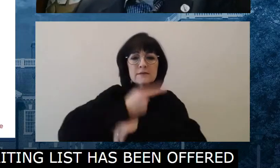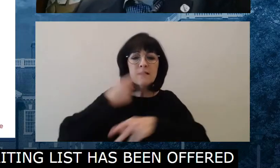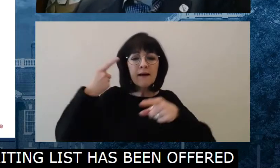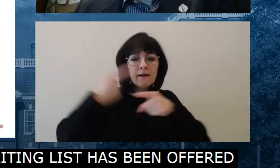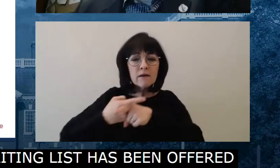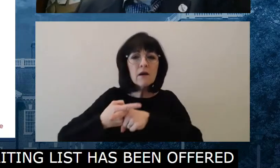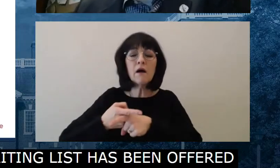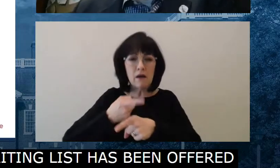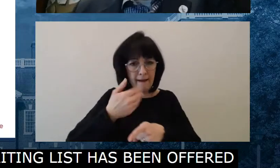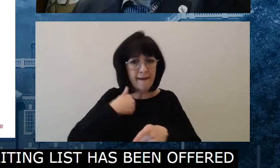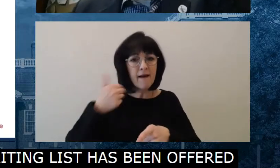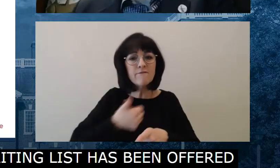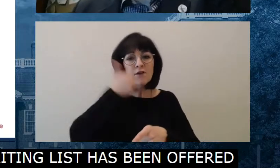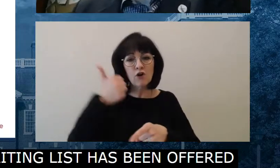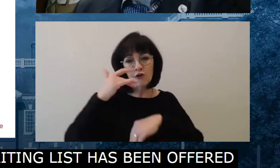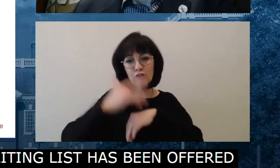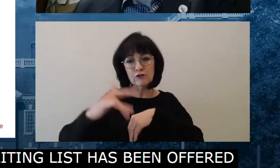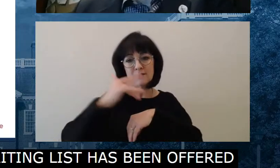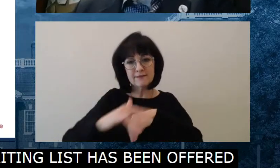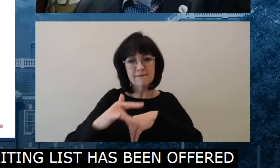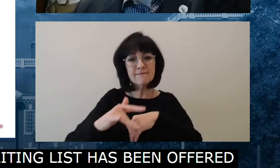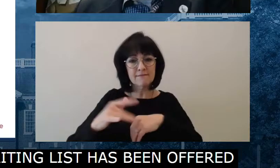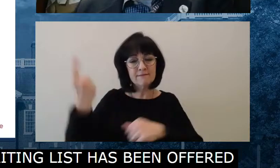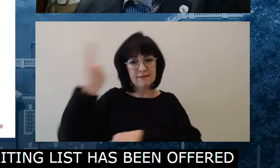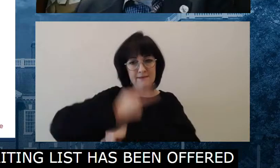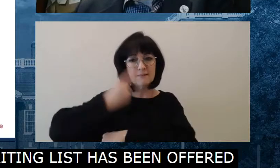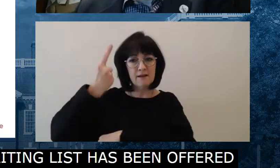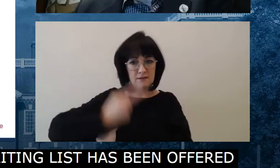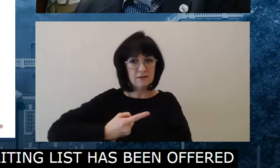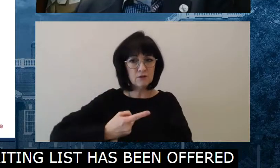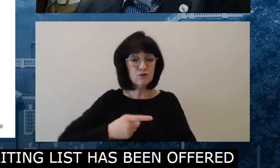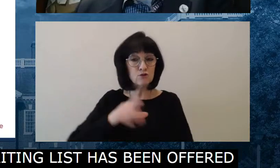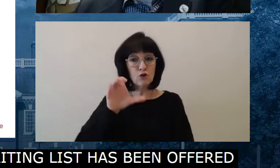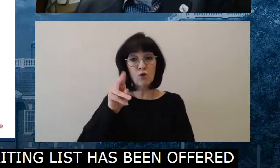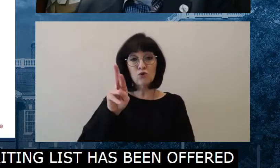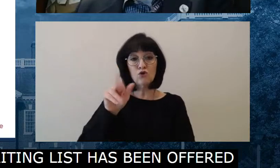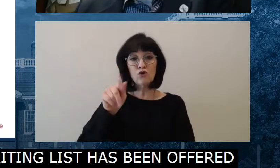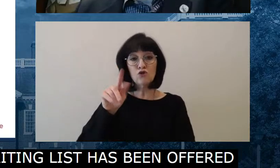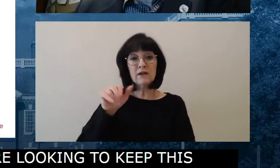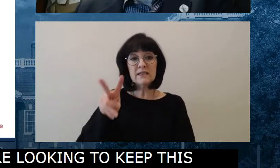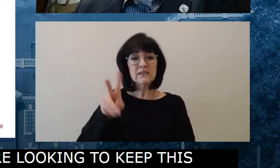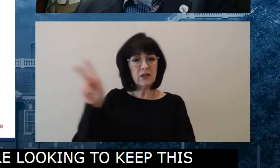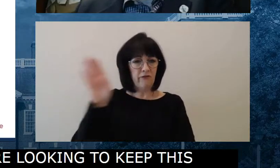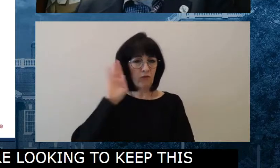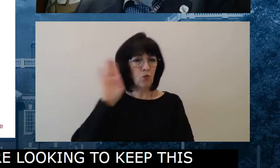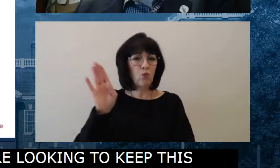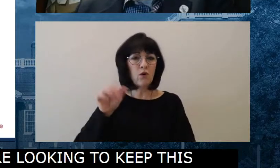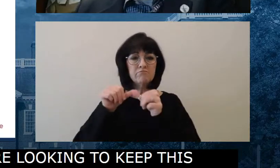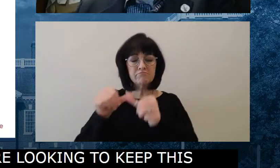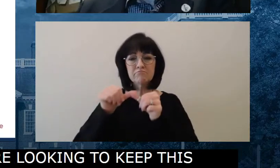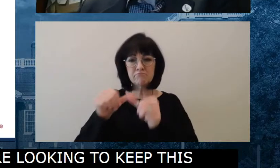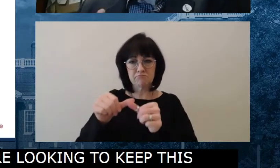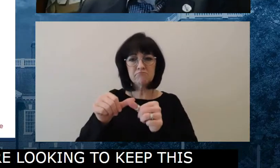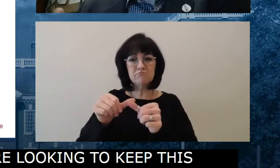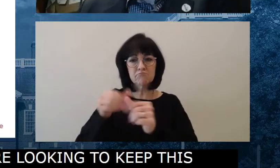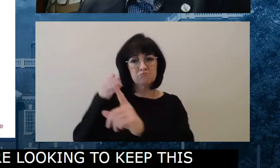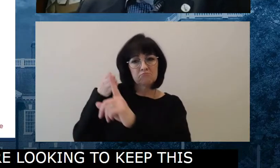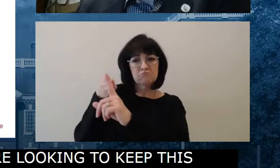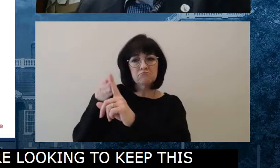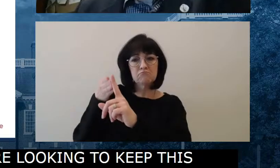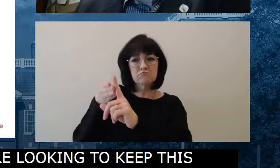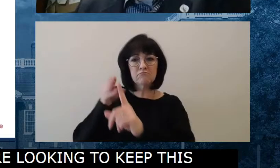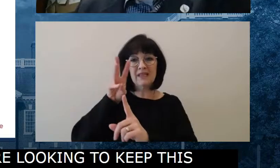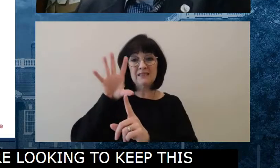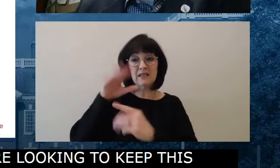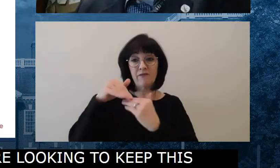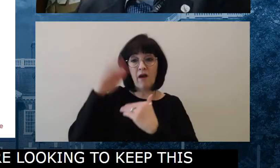we expand eligibility with other partners. So Curative will continue to be 65 and older for next week. And then kind of as Dr.